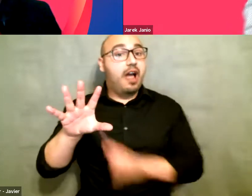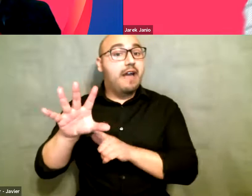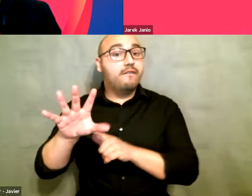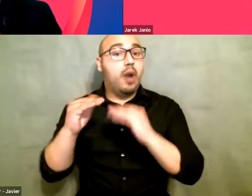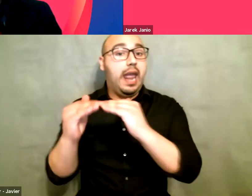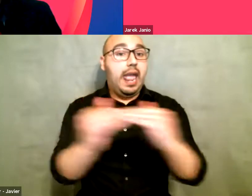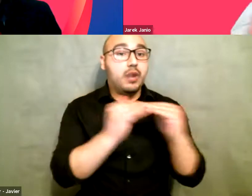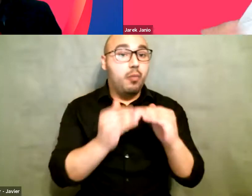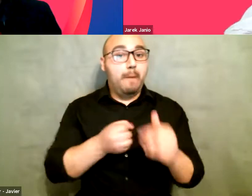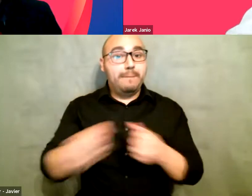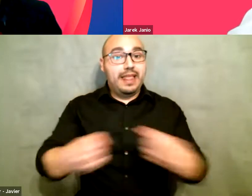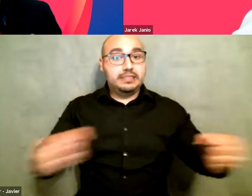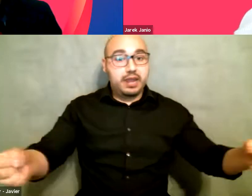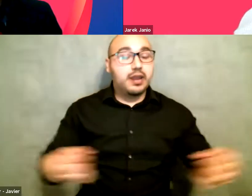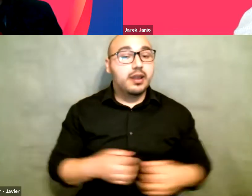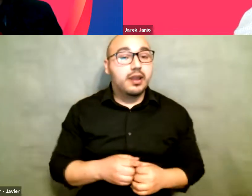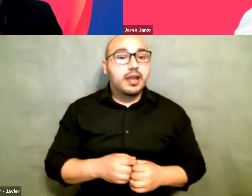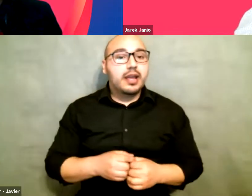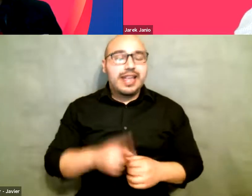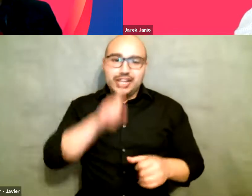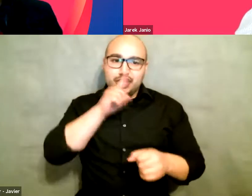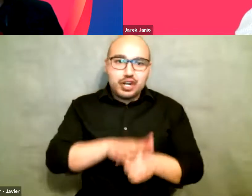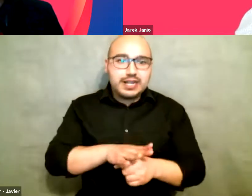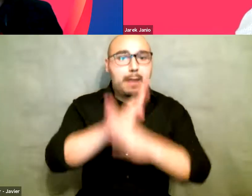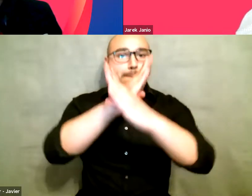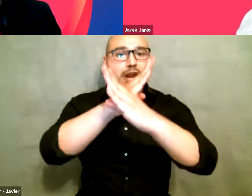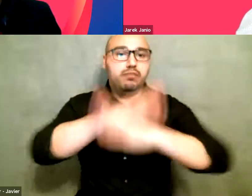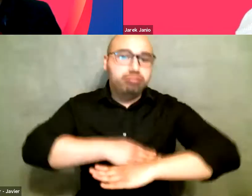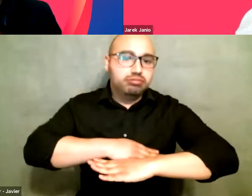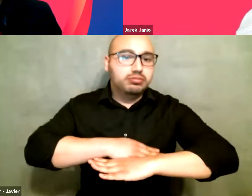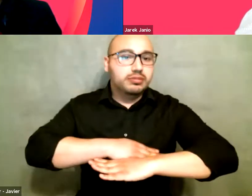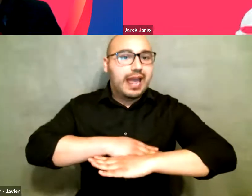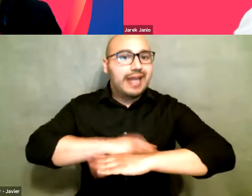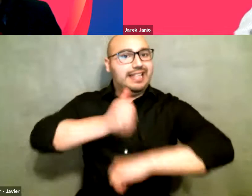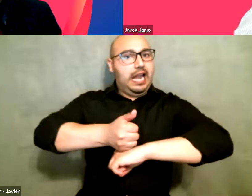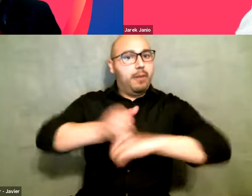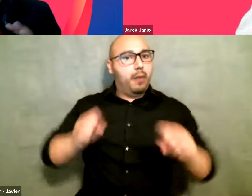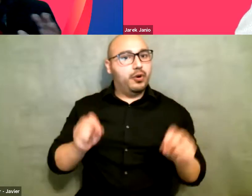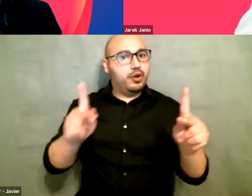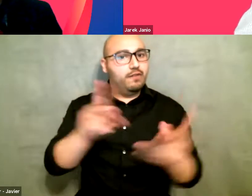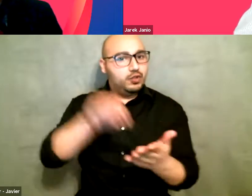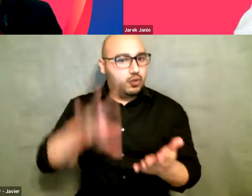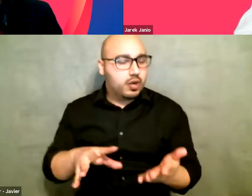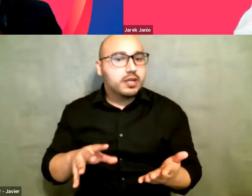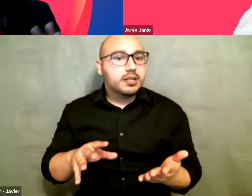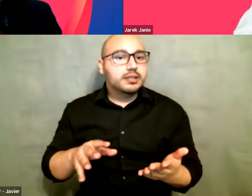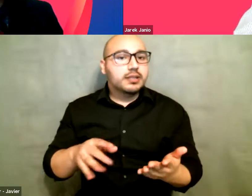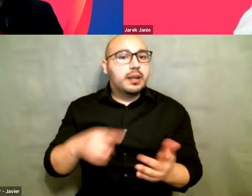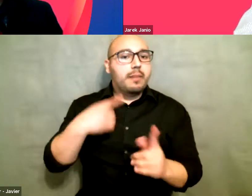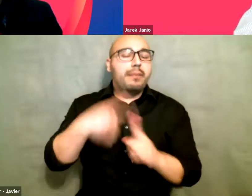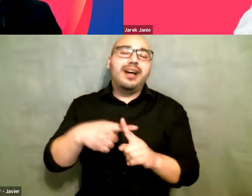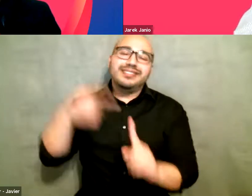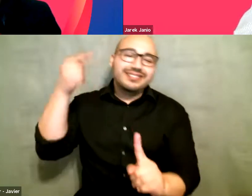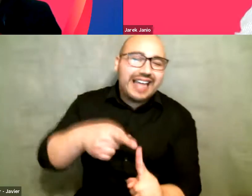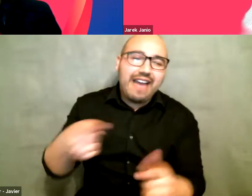right? Ensuring that we are tearing down barriers to opportunity for students, right? And hearkening back to that very